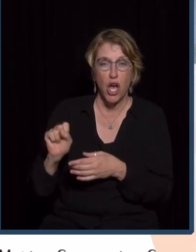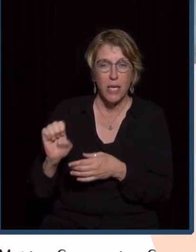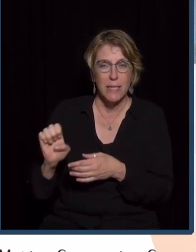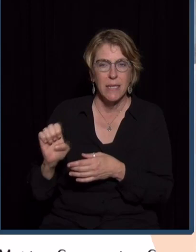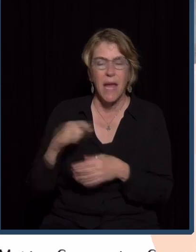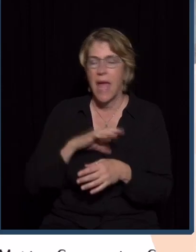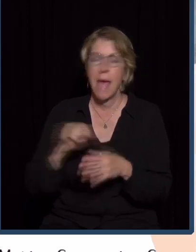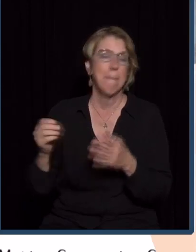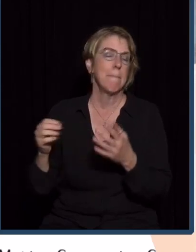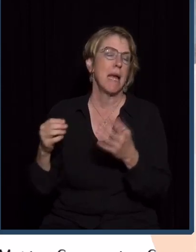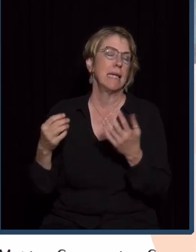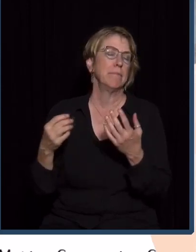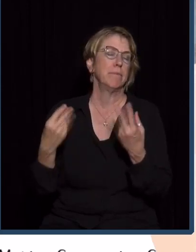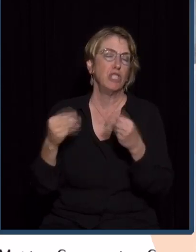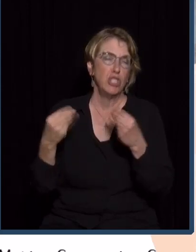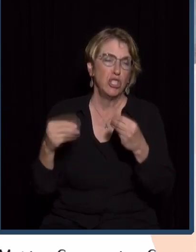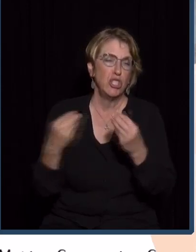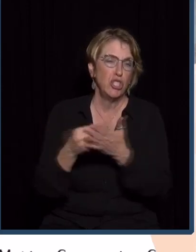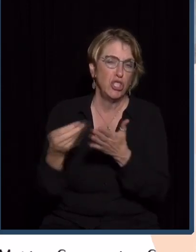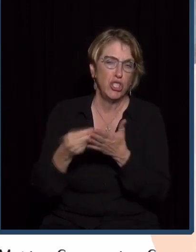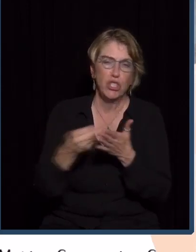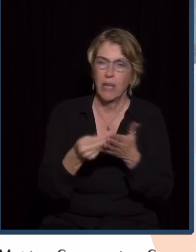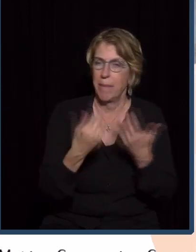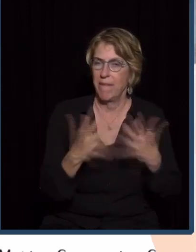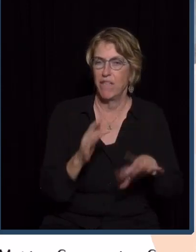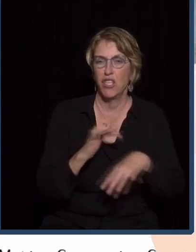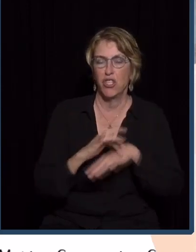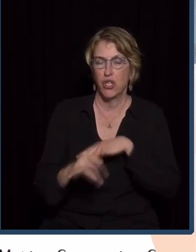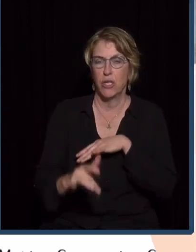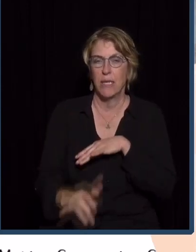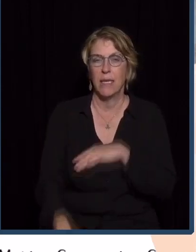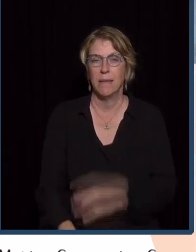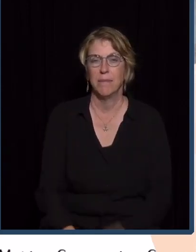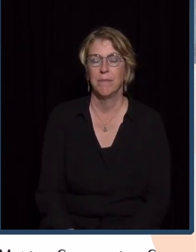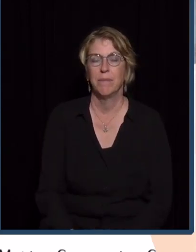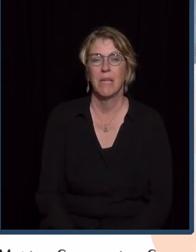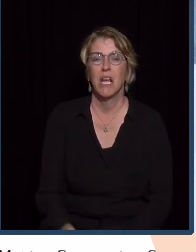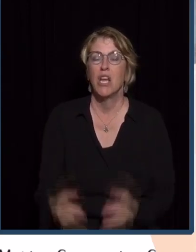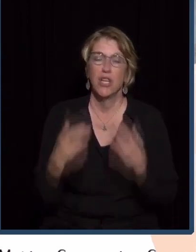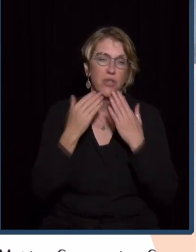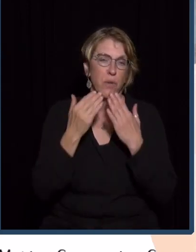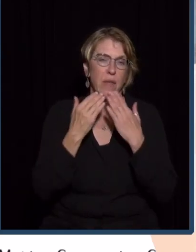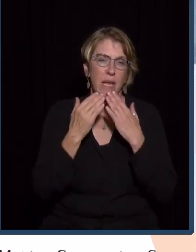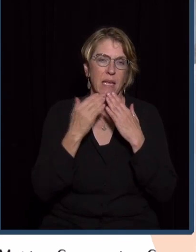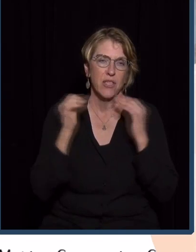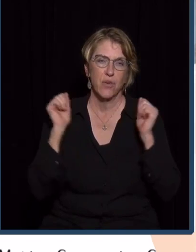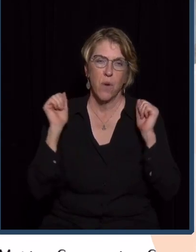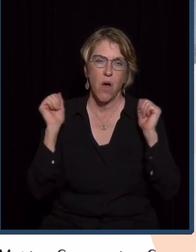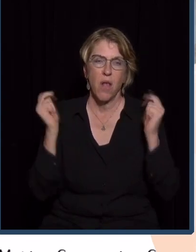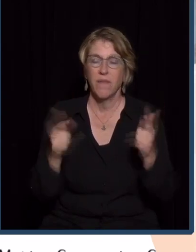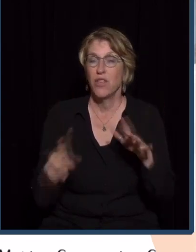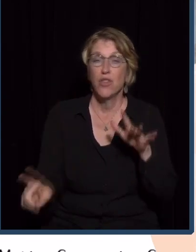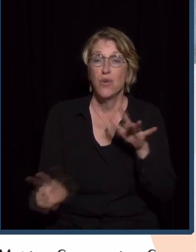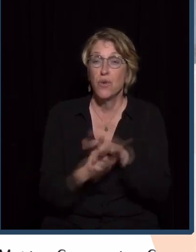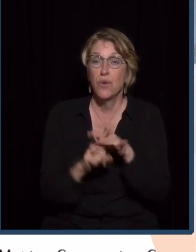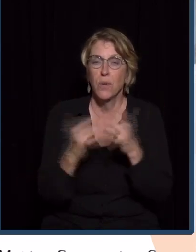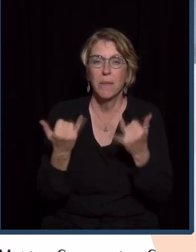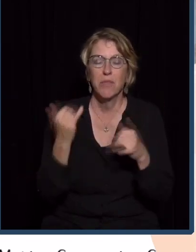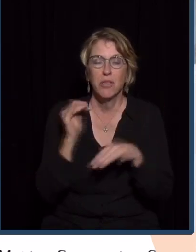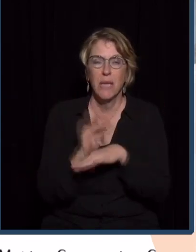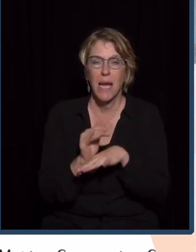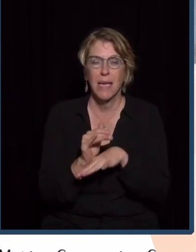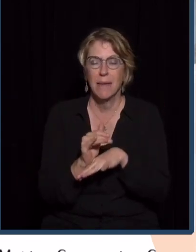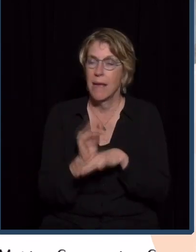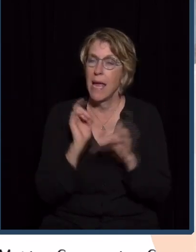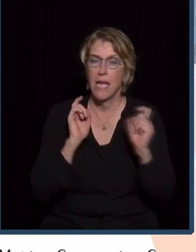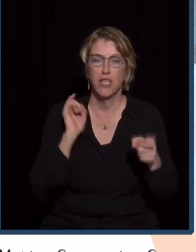I am going to kick it back to Jason so I can get those bids in, but I just wanna thank every single one of you who showed up tonight and gave